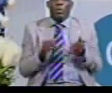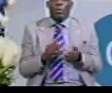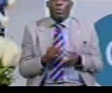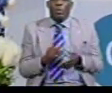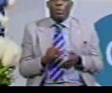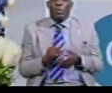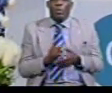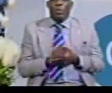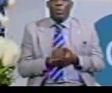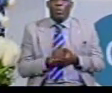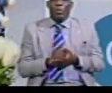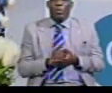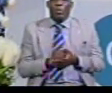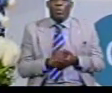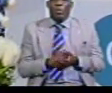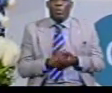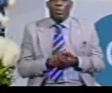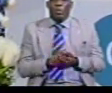Chapter.